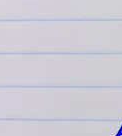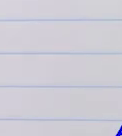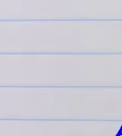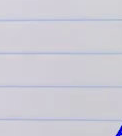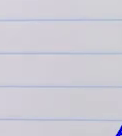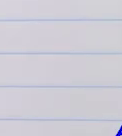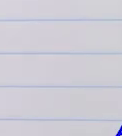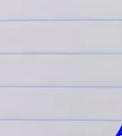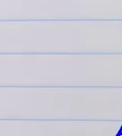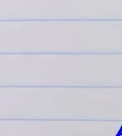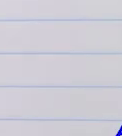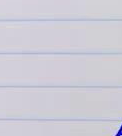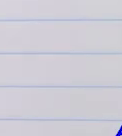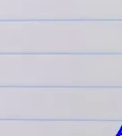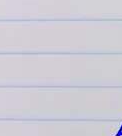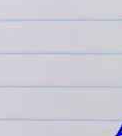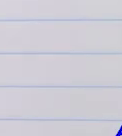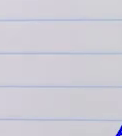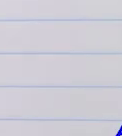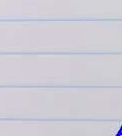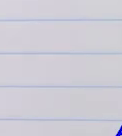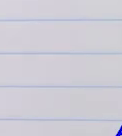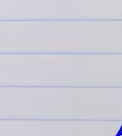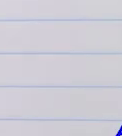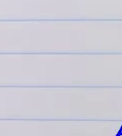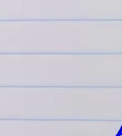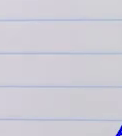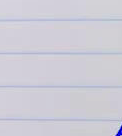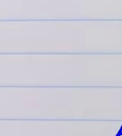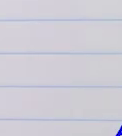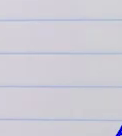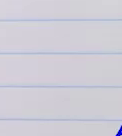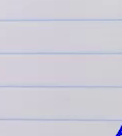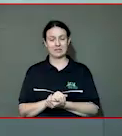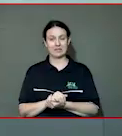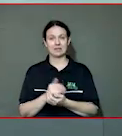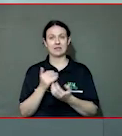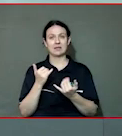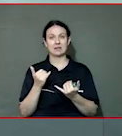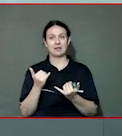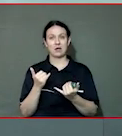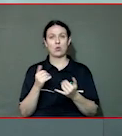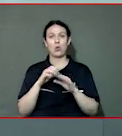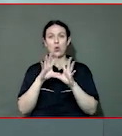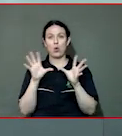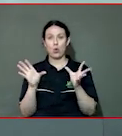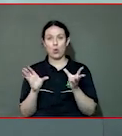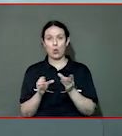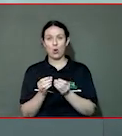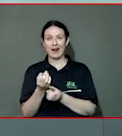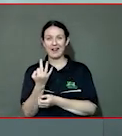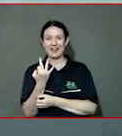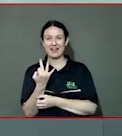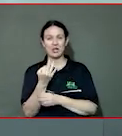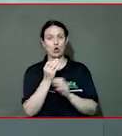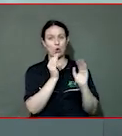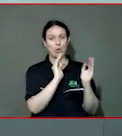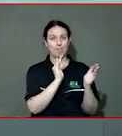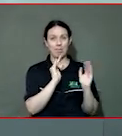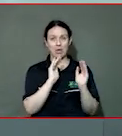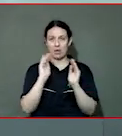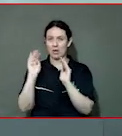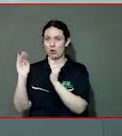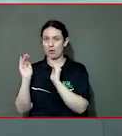marks. And listen now, that means you must compare all 3 of them.